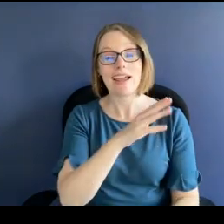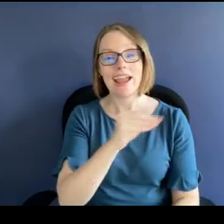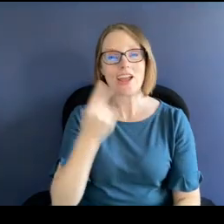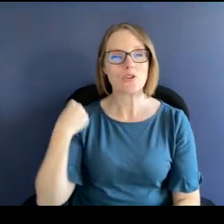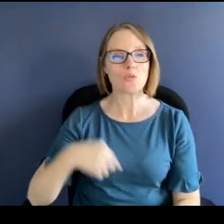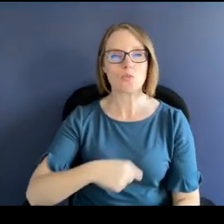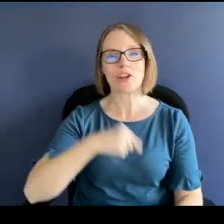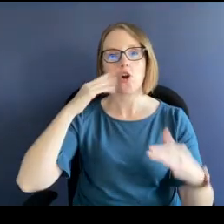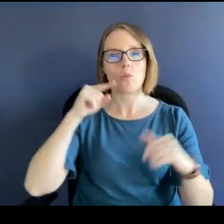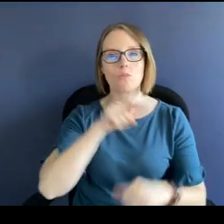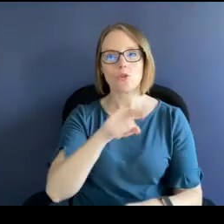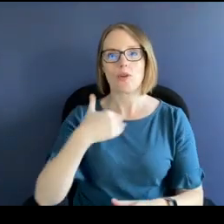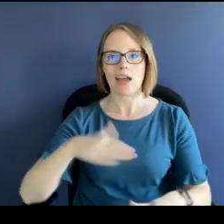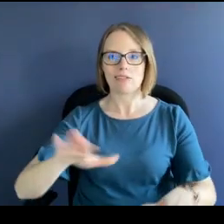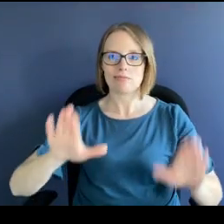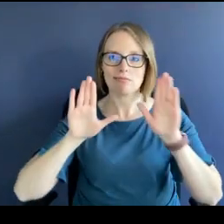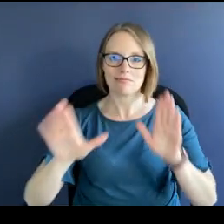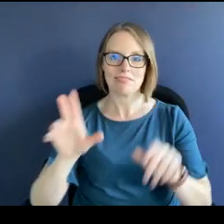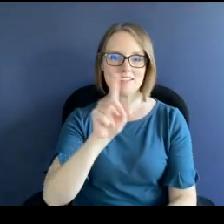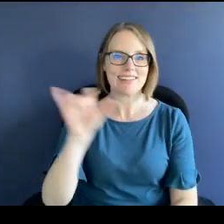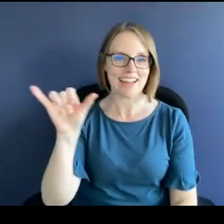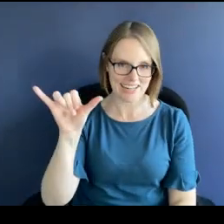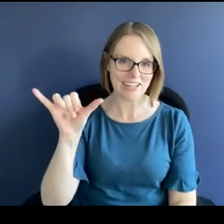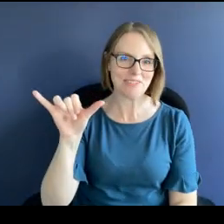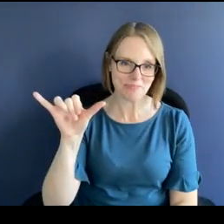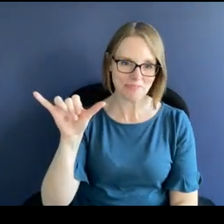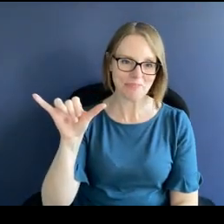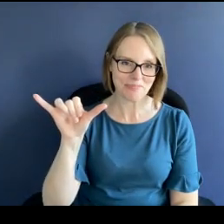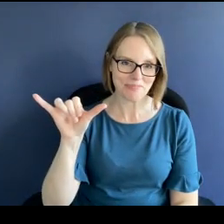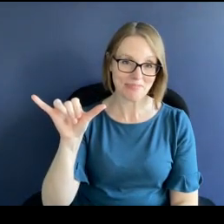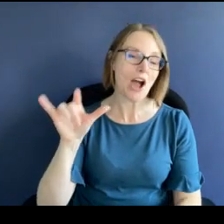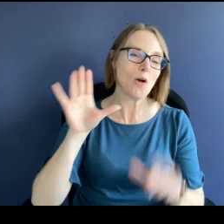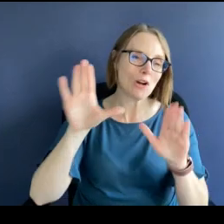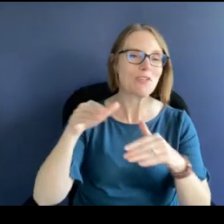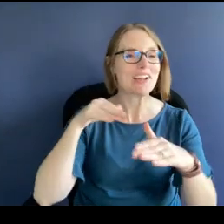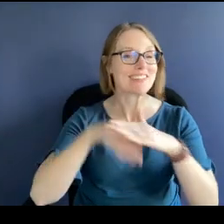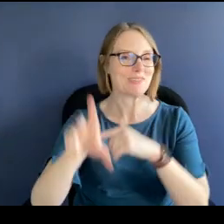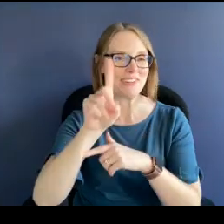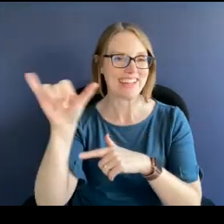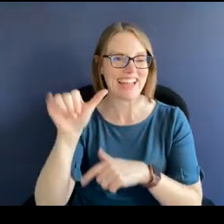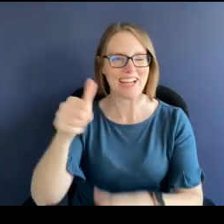we hope that you have a fantastically accessible day.